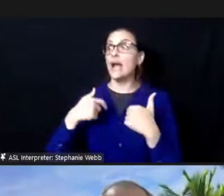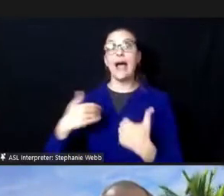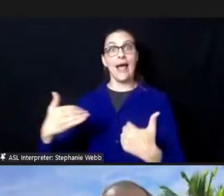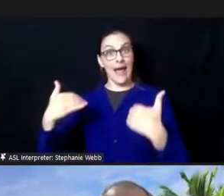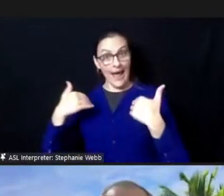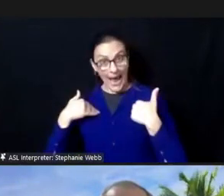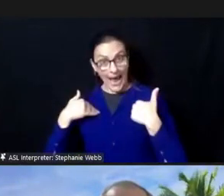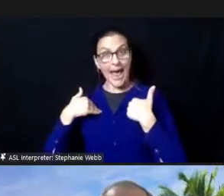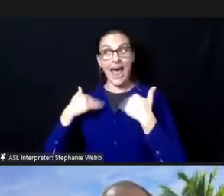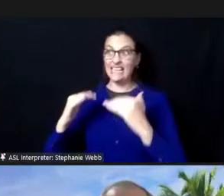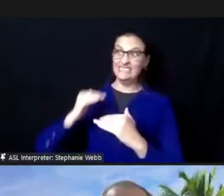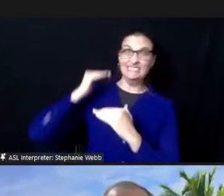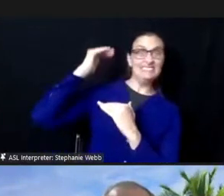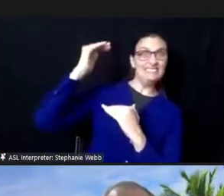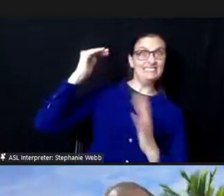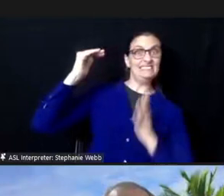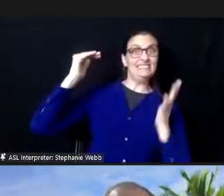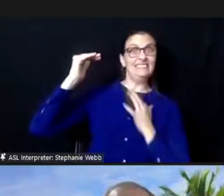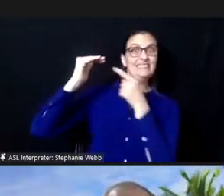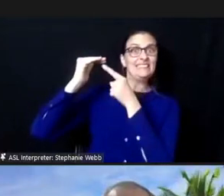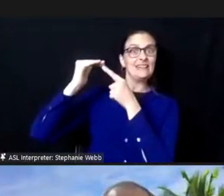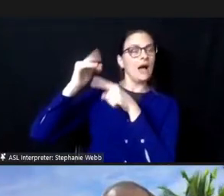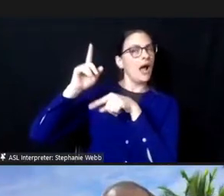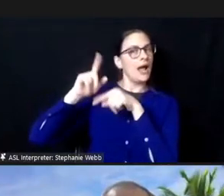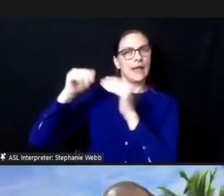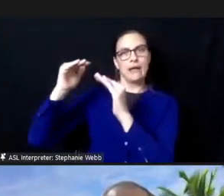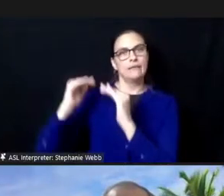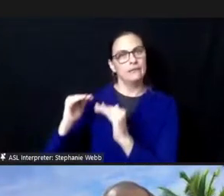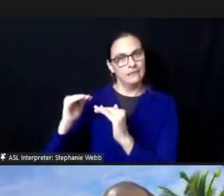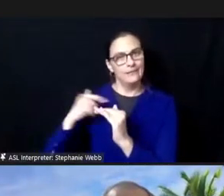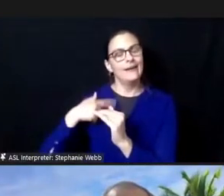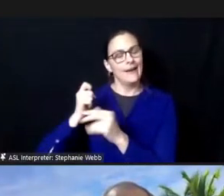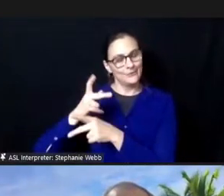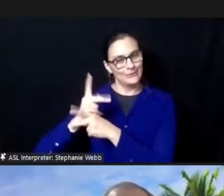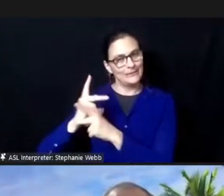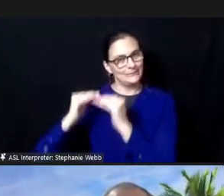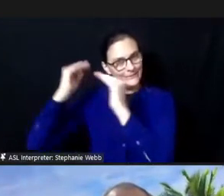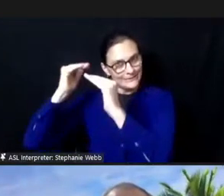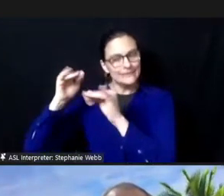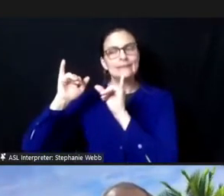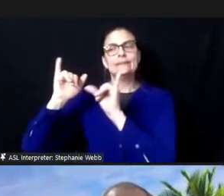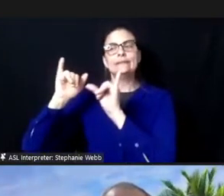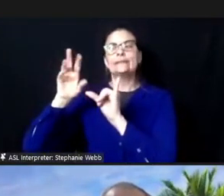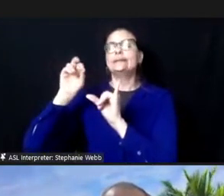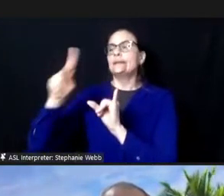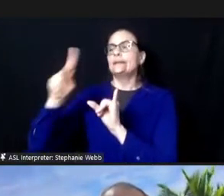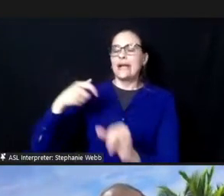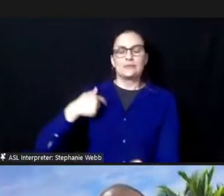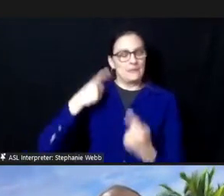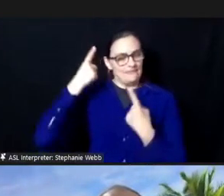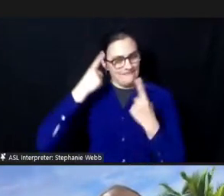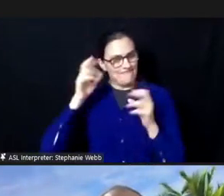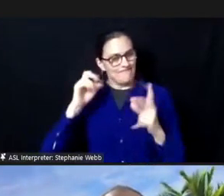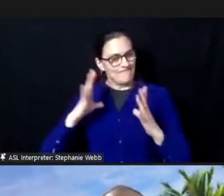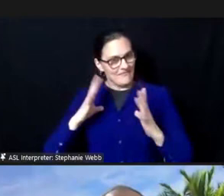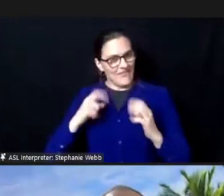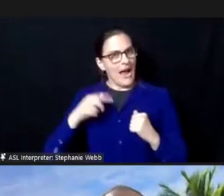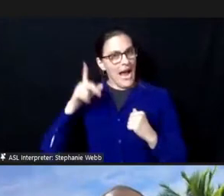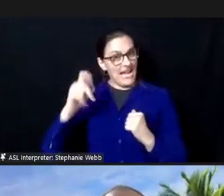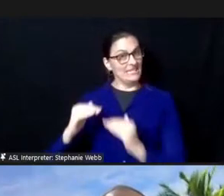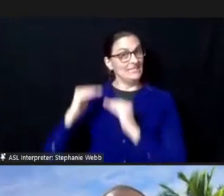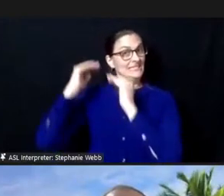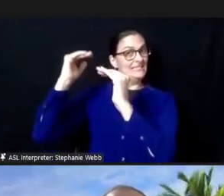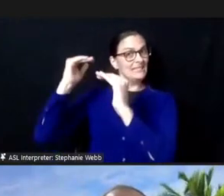then I went trying to look for a same plan, less money. And basically I could